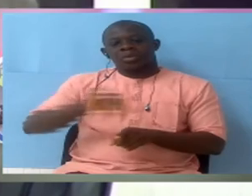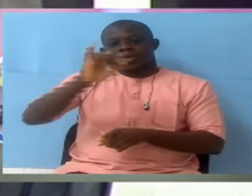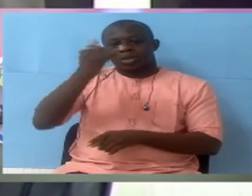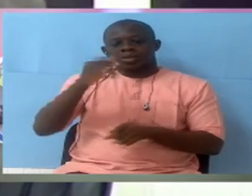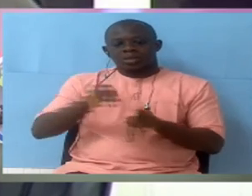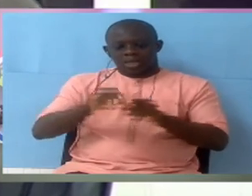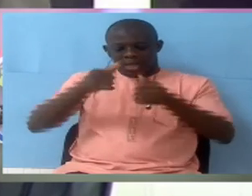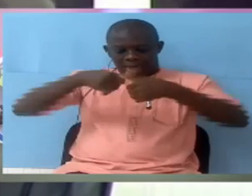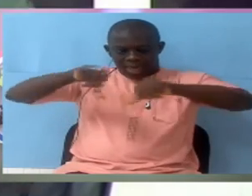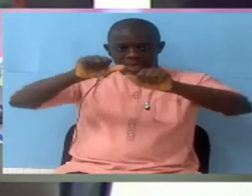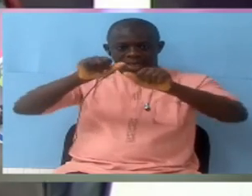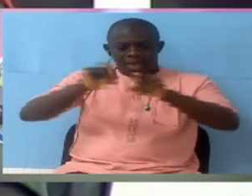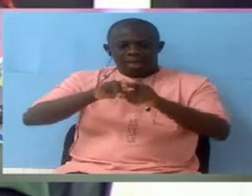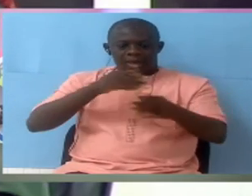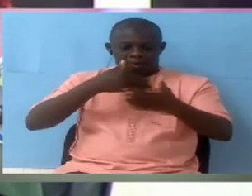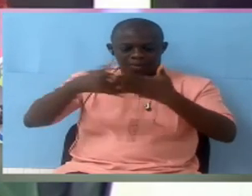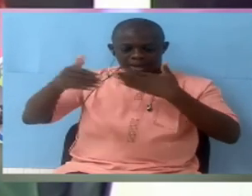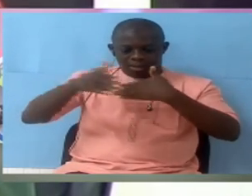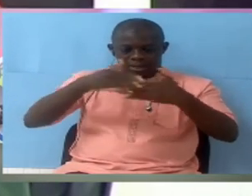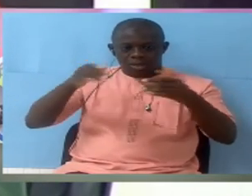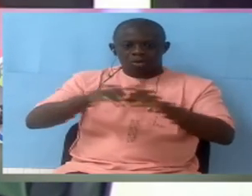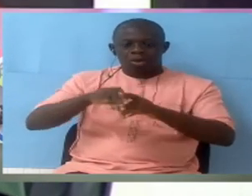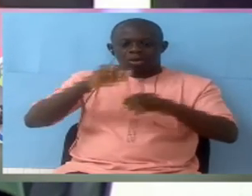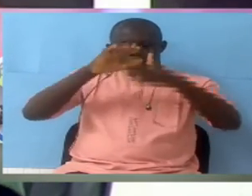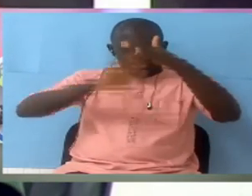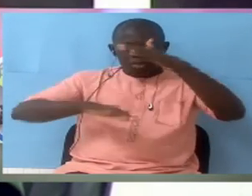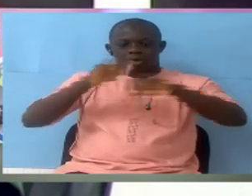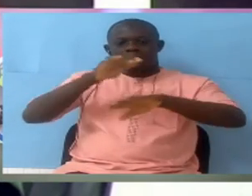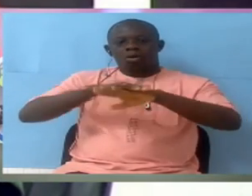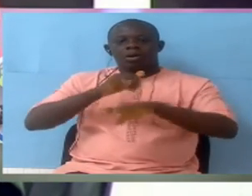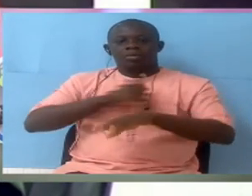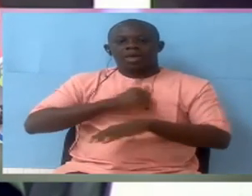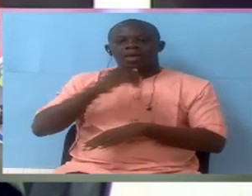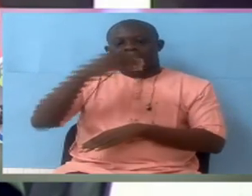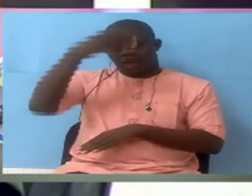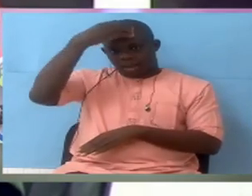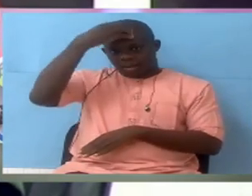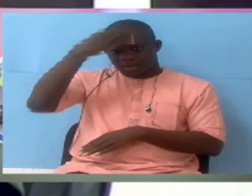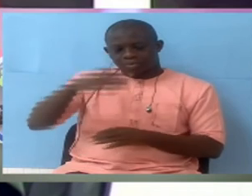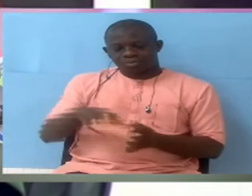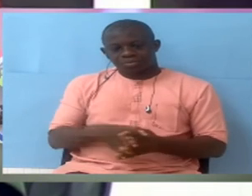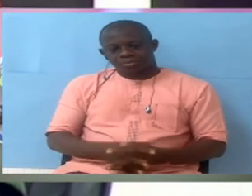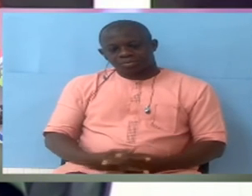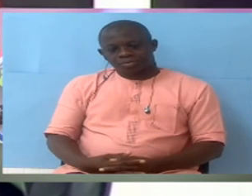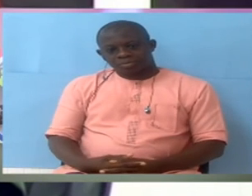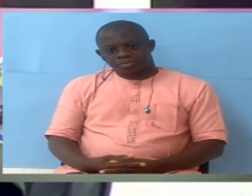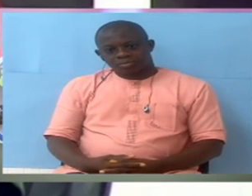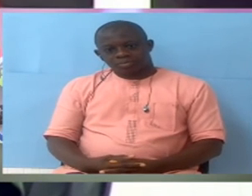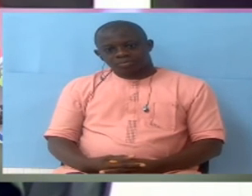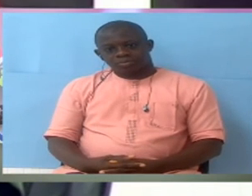of the plastic melted. Wow, liena ci mbusi nylon bi dafa sey ci suma bopa bi.